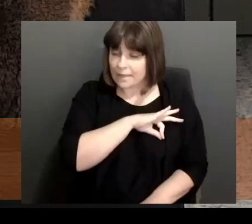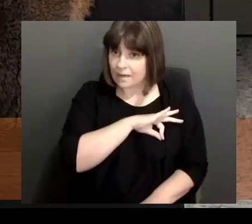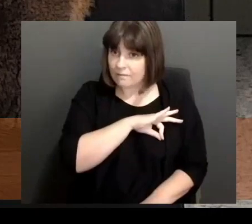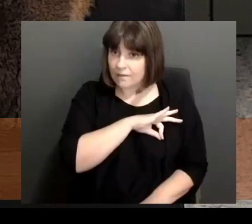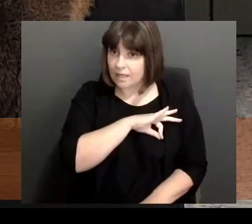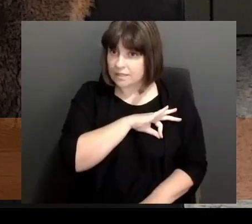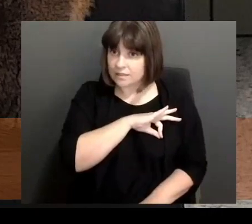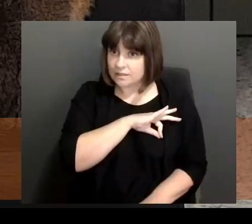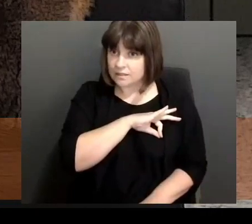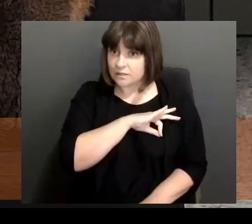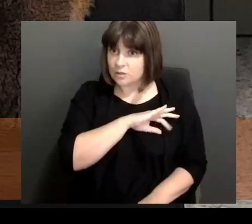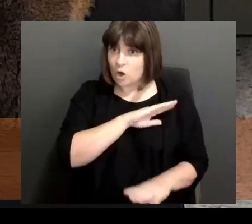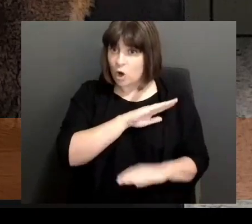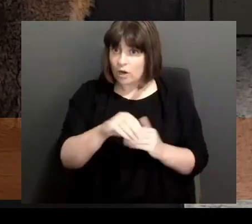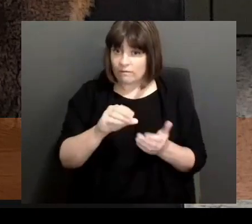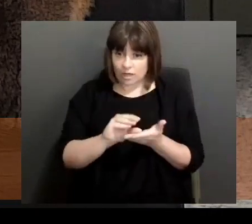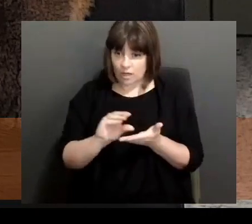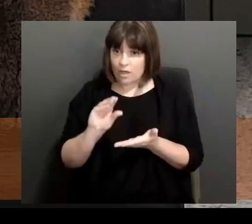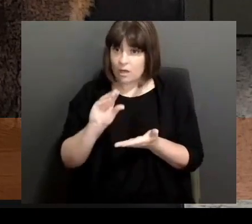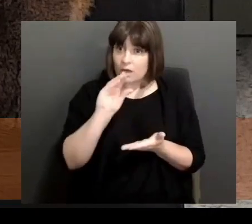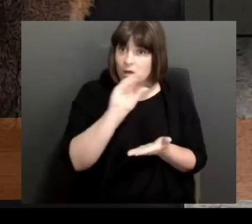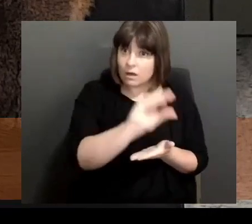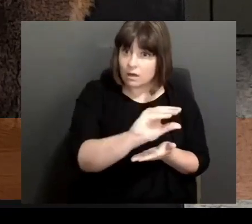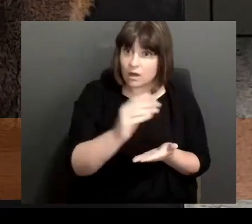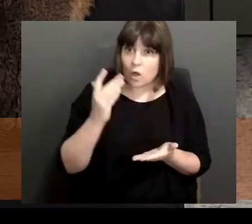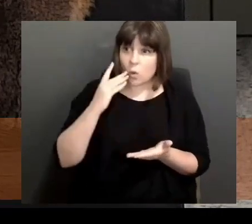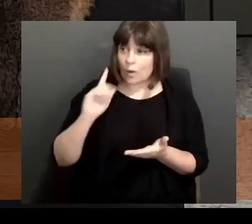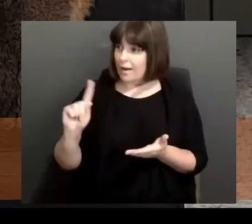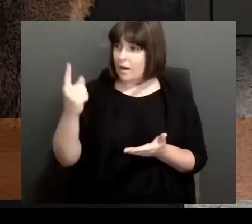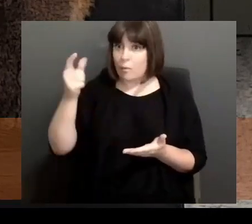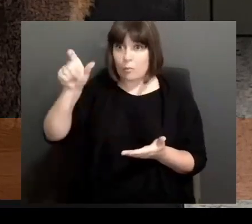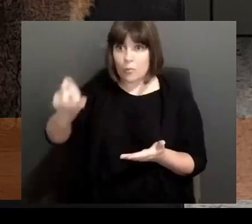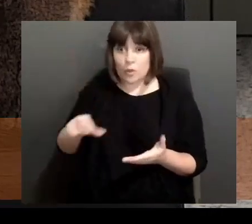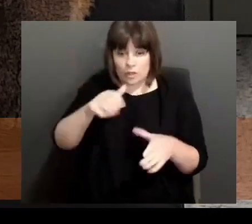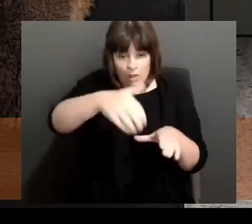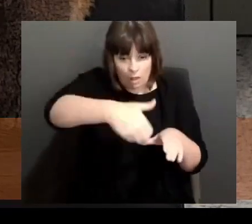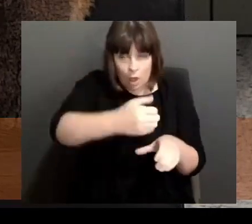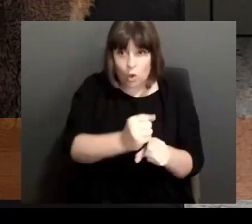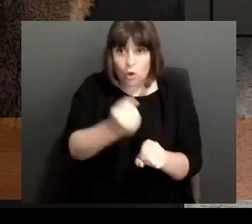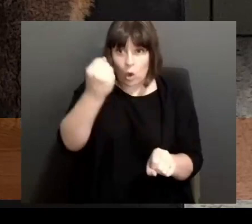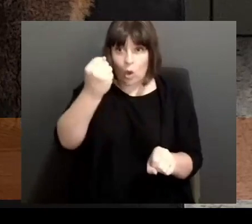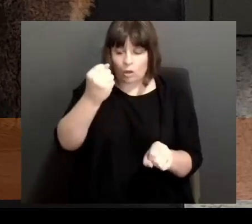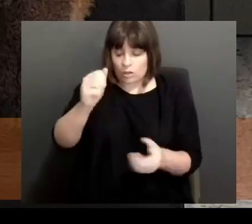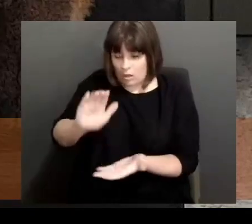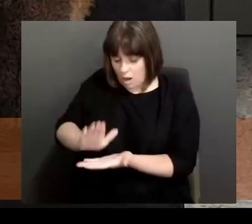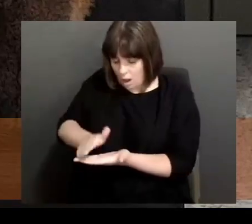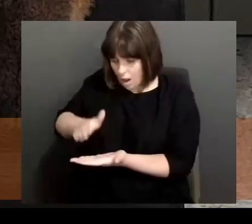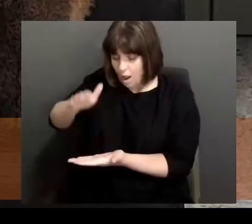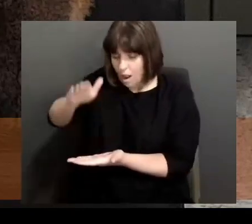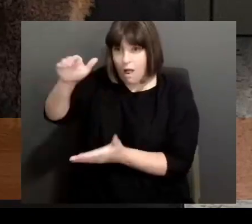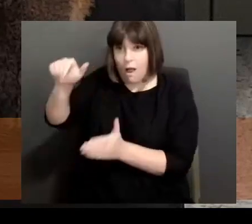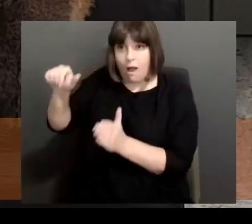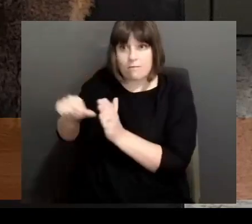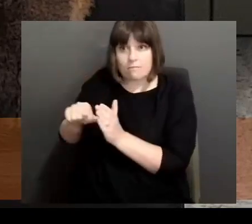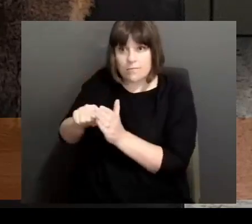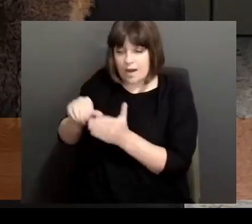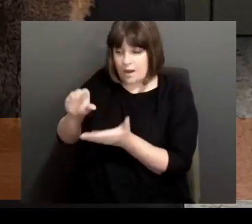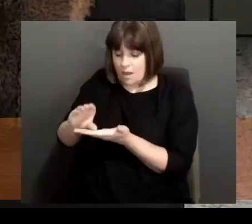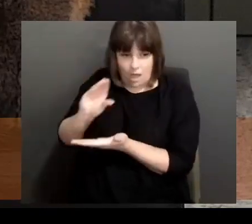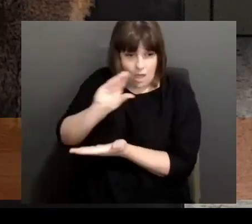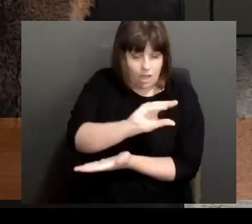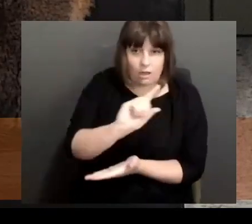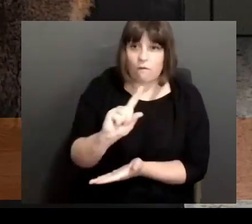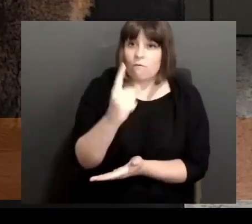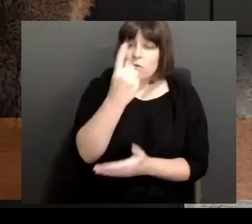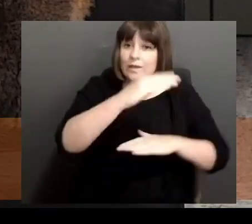from royalties acquired from the extraction of gold, do they? That's correct. So in a brief, could you just give